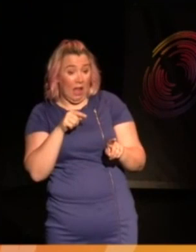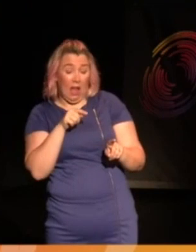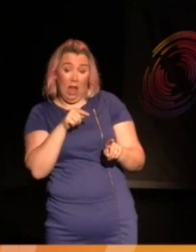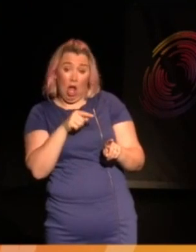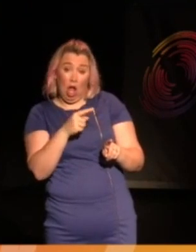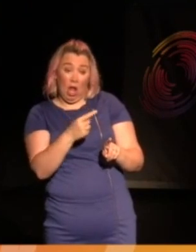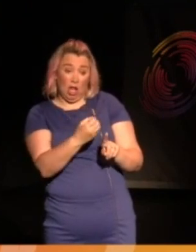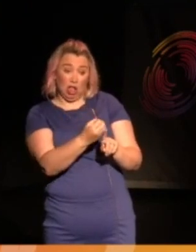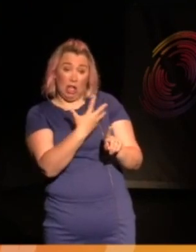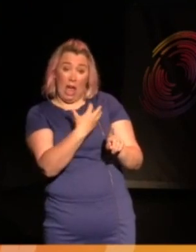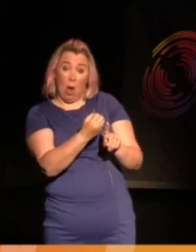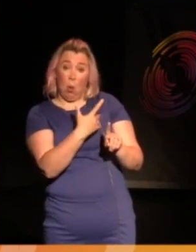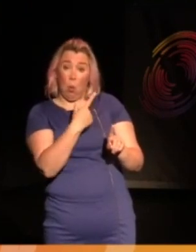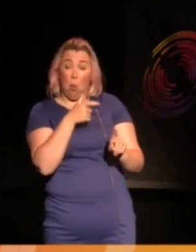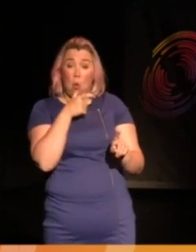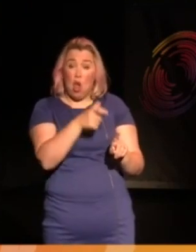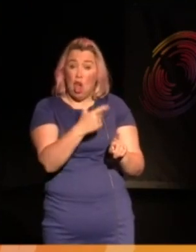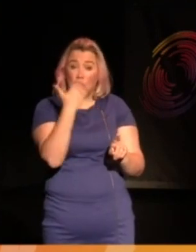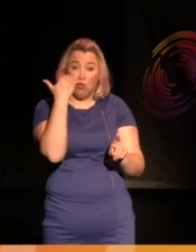you one day